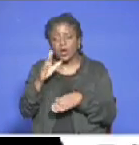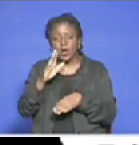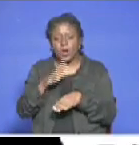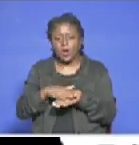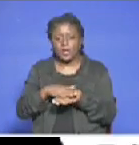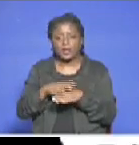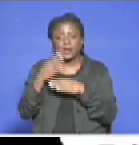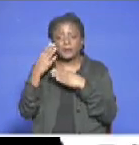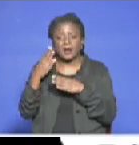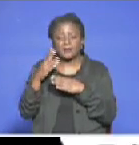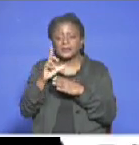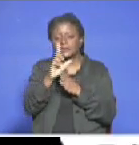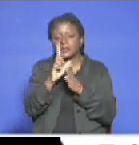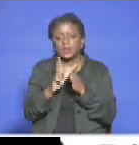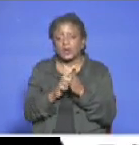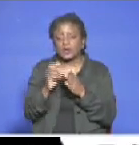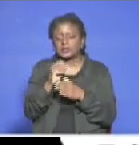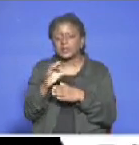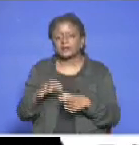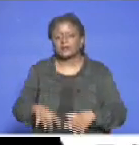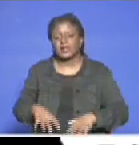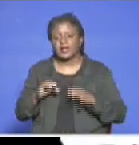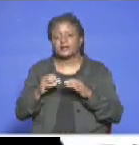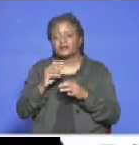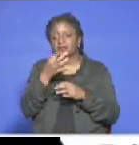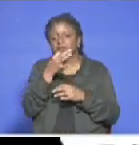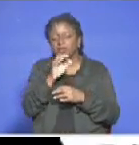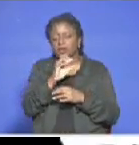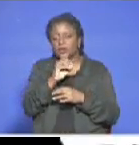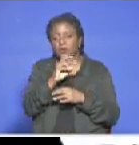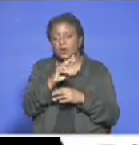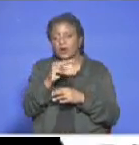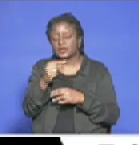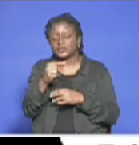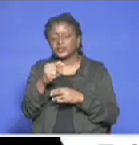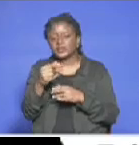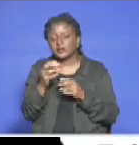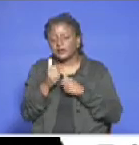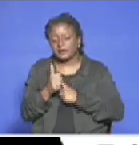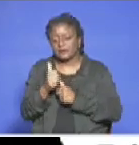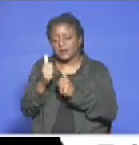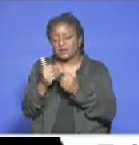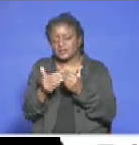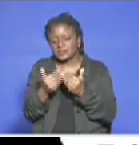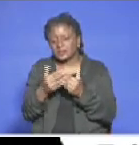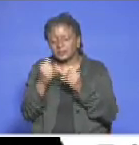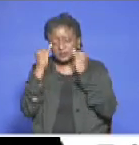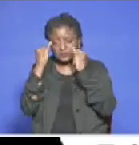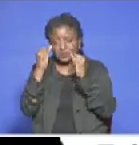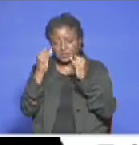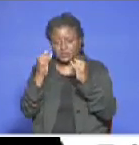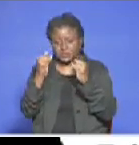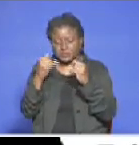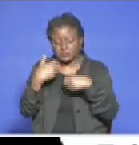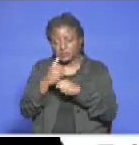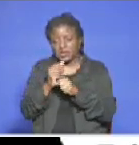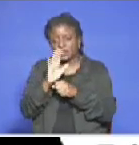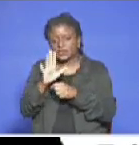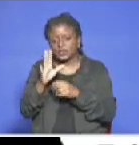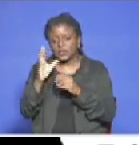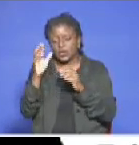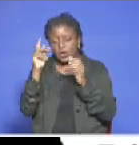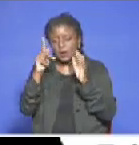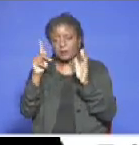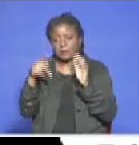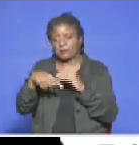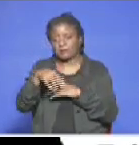bahamaslawsoflife.org, follow the simplified instructions. We even have videos there to help you along. Set up your profile and submit